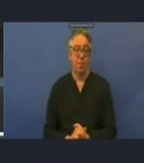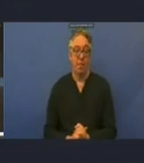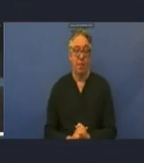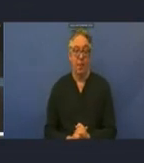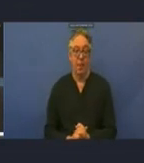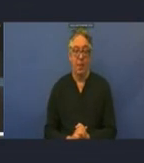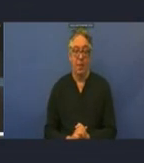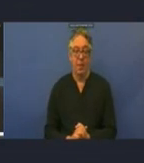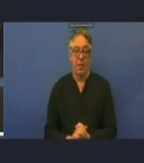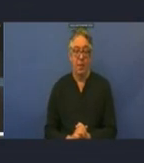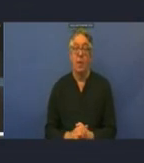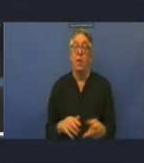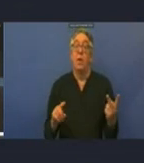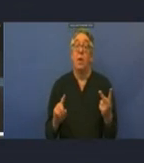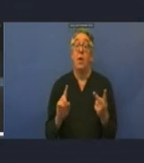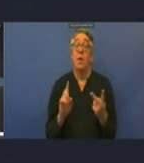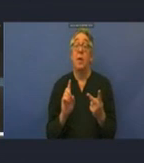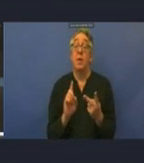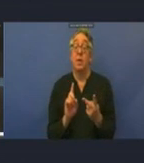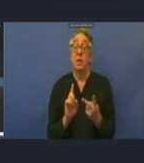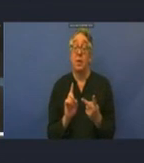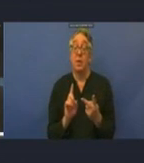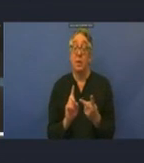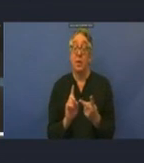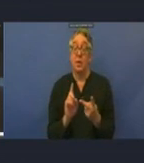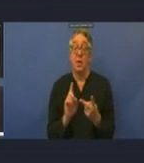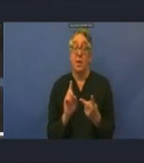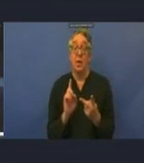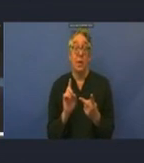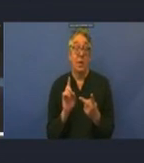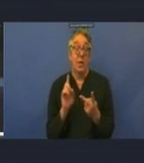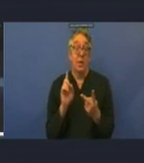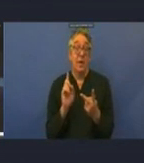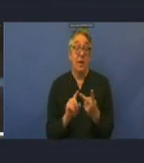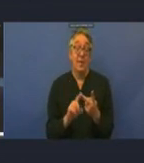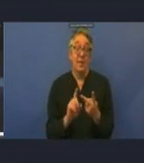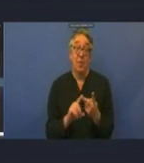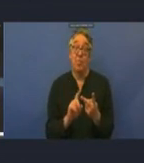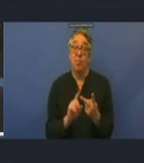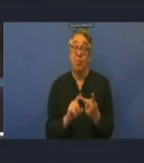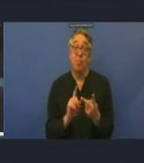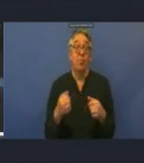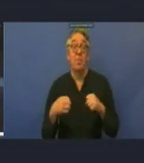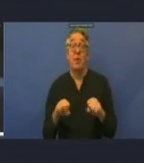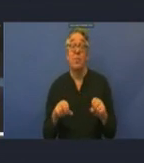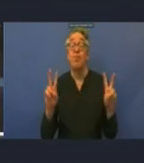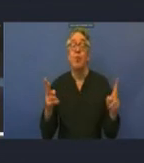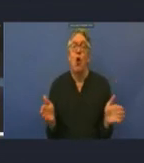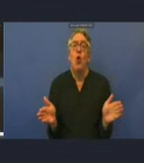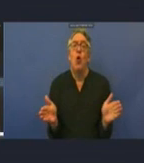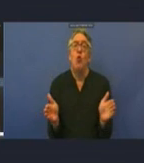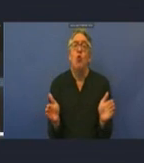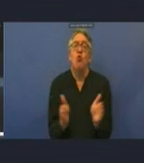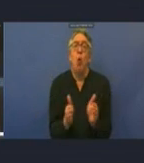Our second action is the small-scale partnership. So